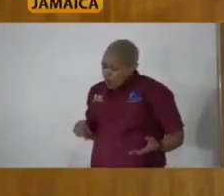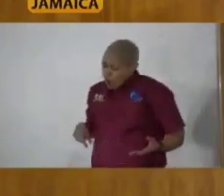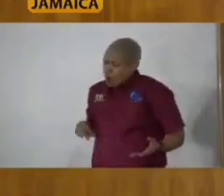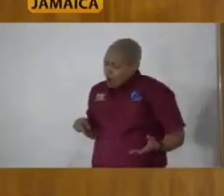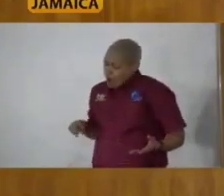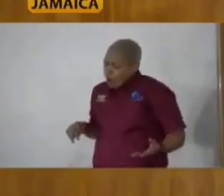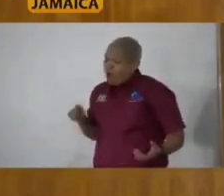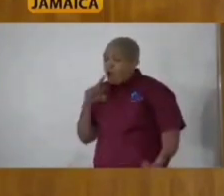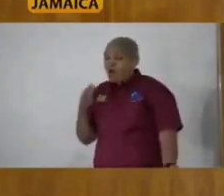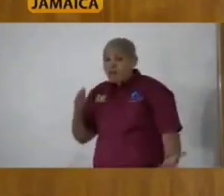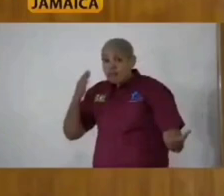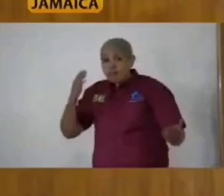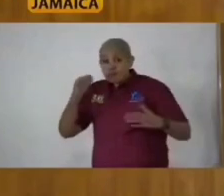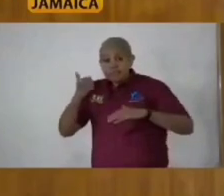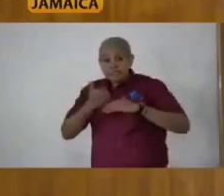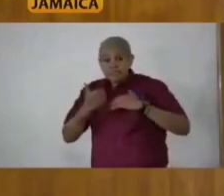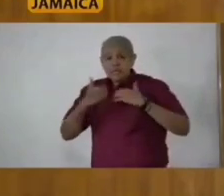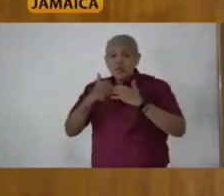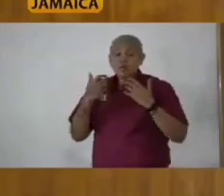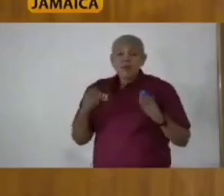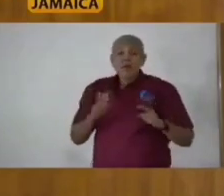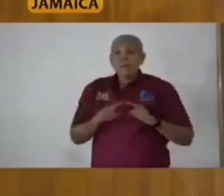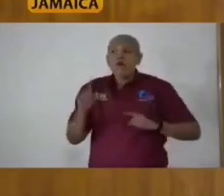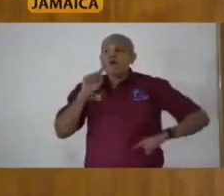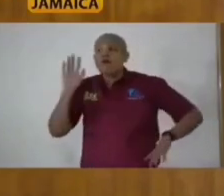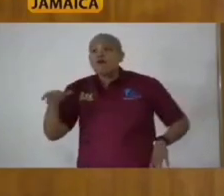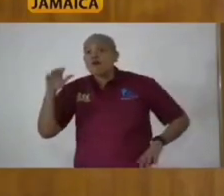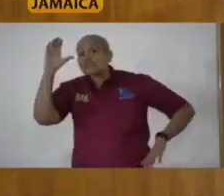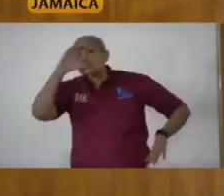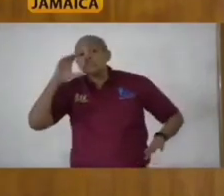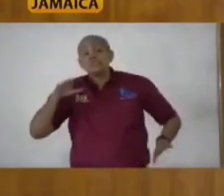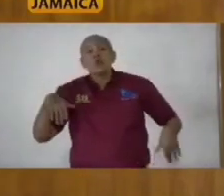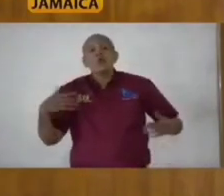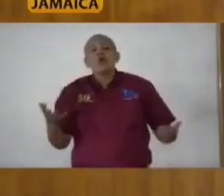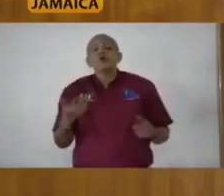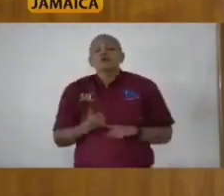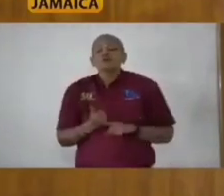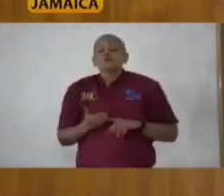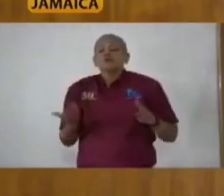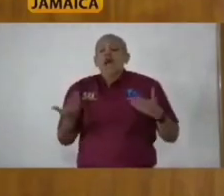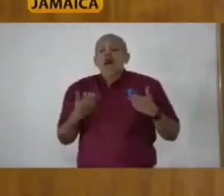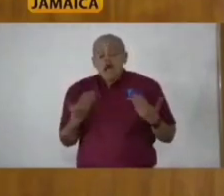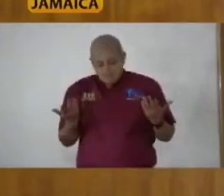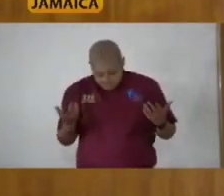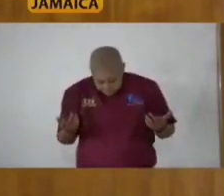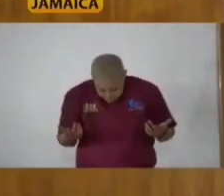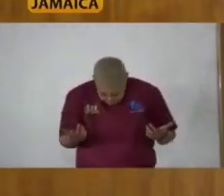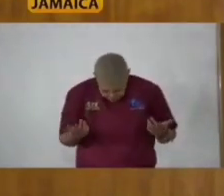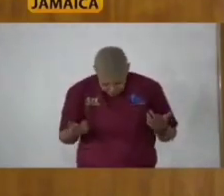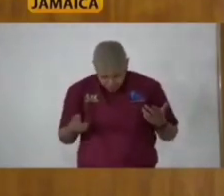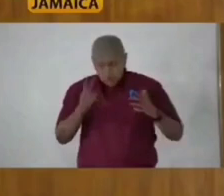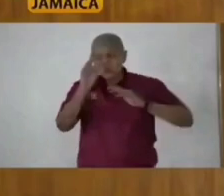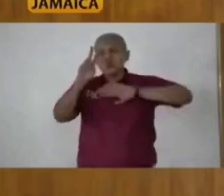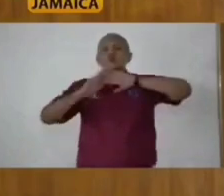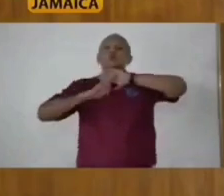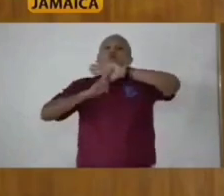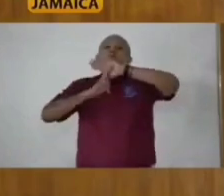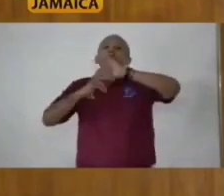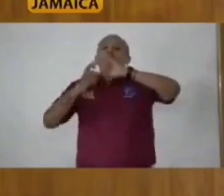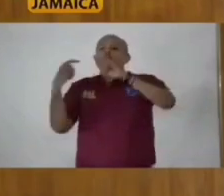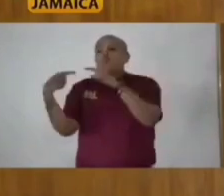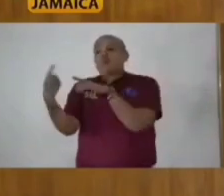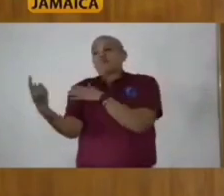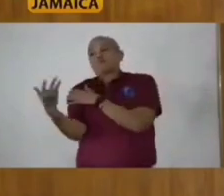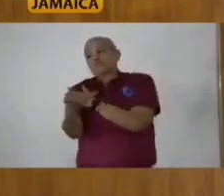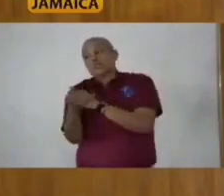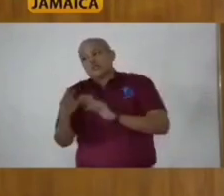was proposing to set up and was seeking to have two representatives from the